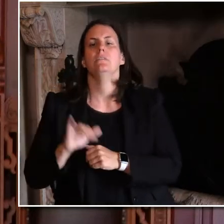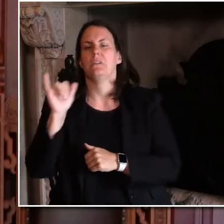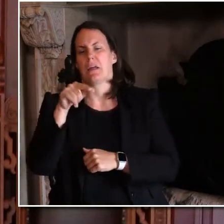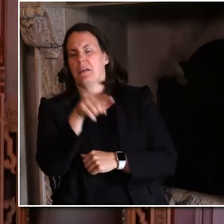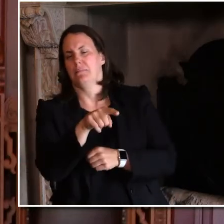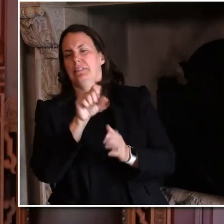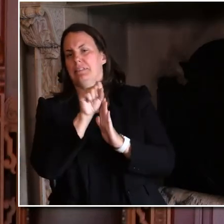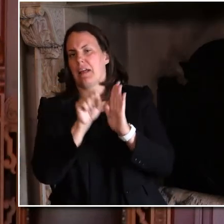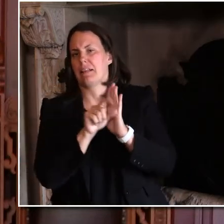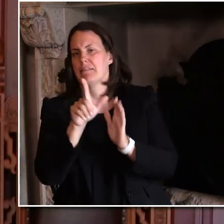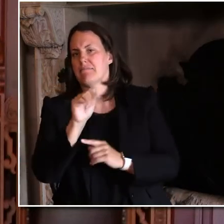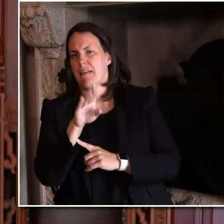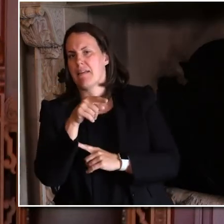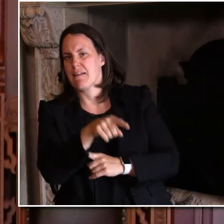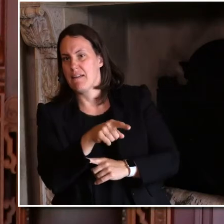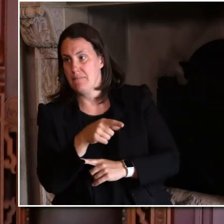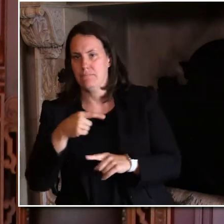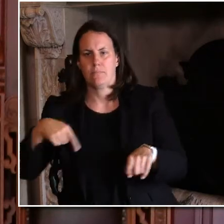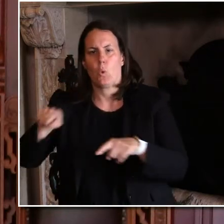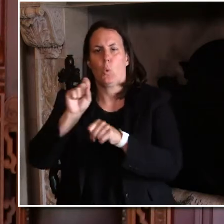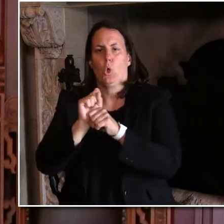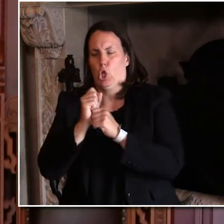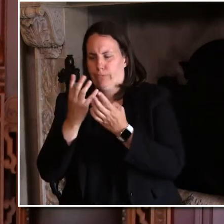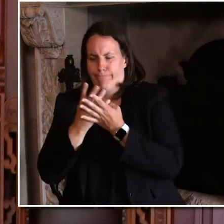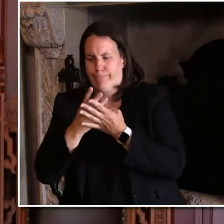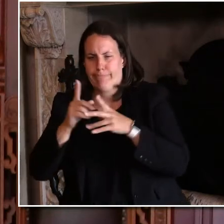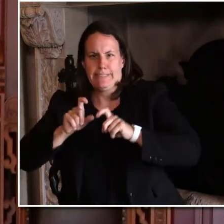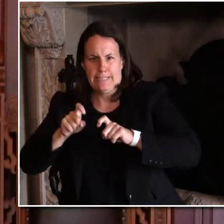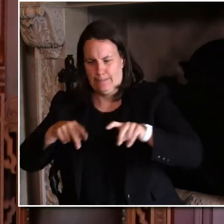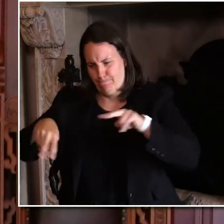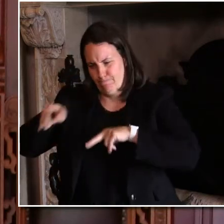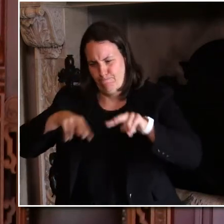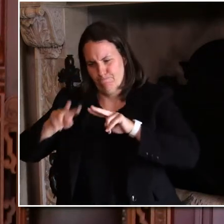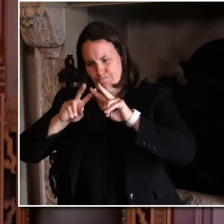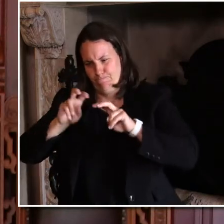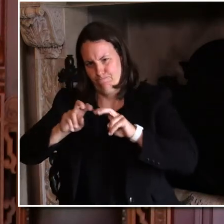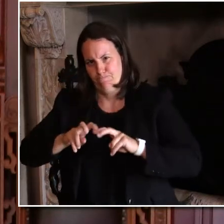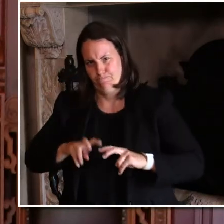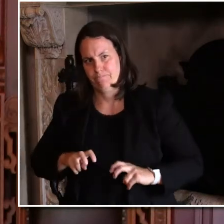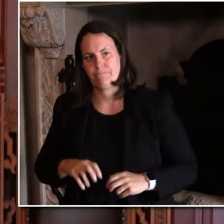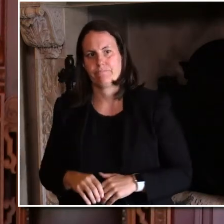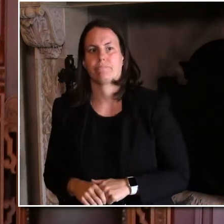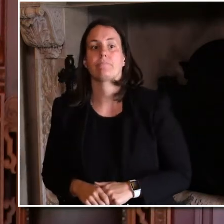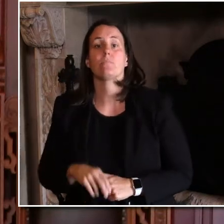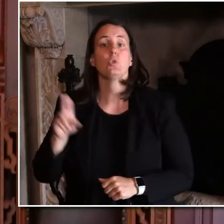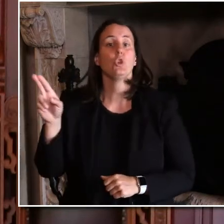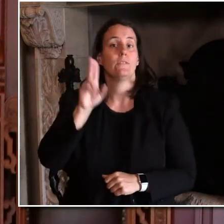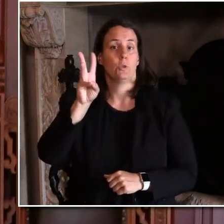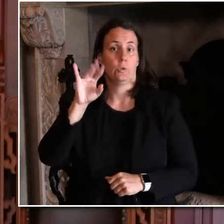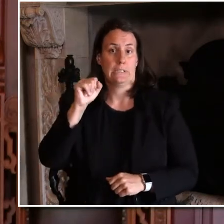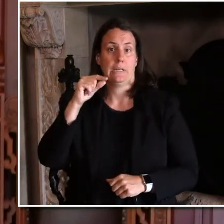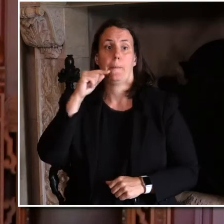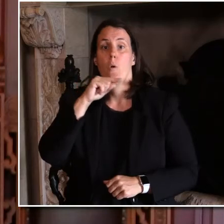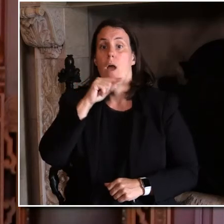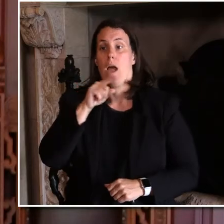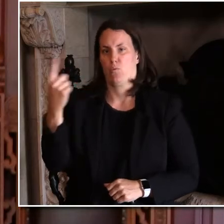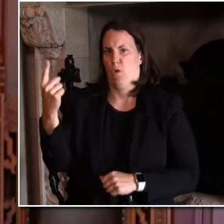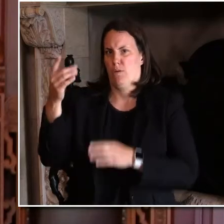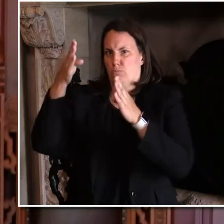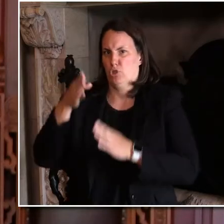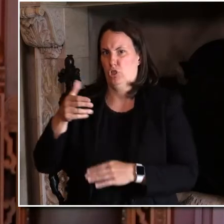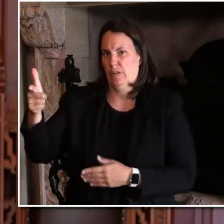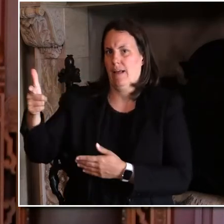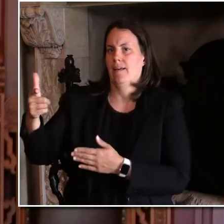very closely with a researcher at the University of Wisconsin in Milwaukee. So over the next few weeks, they will be continue to develop